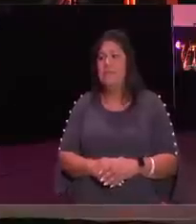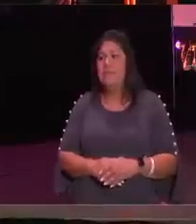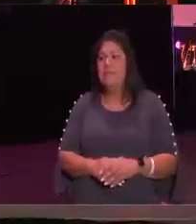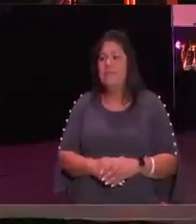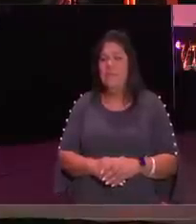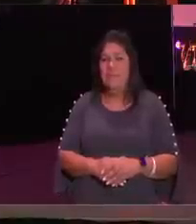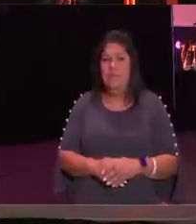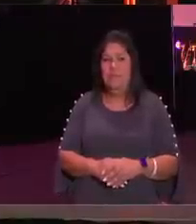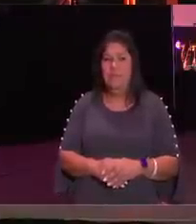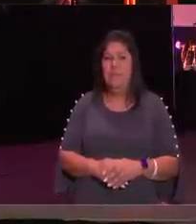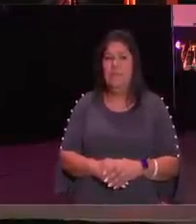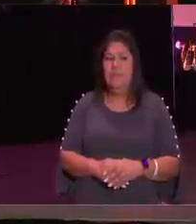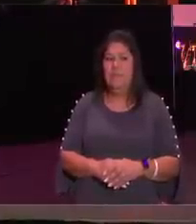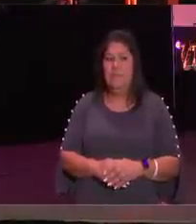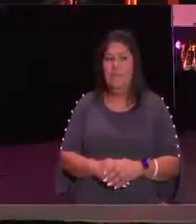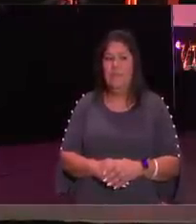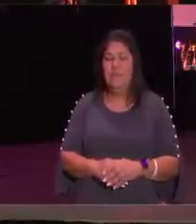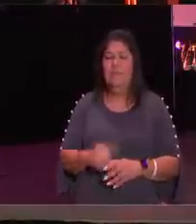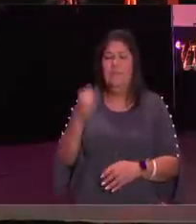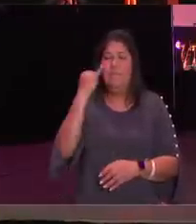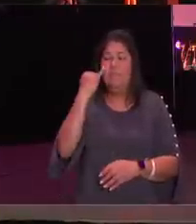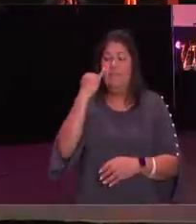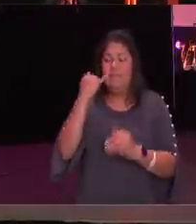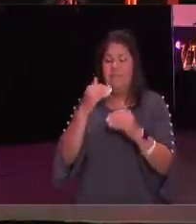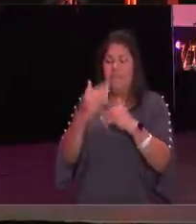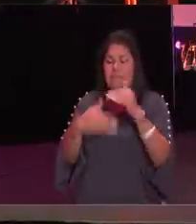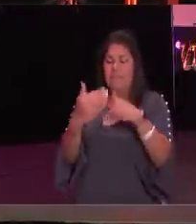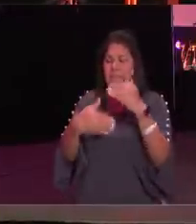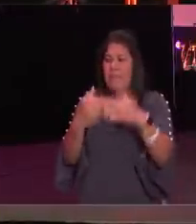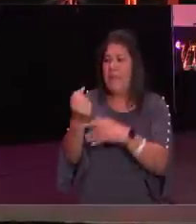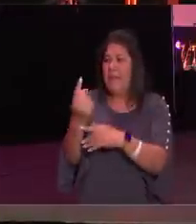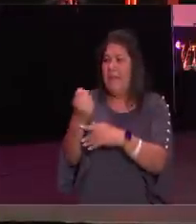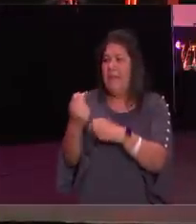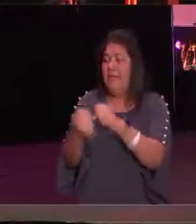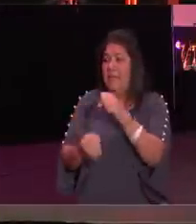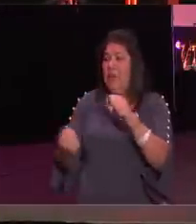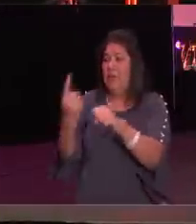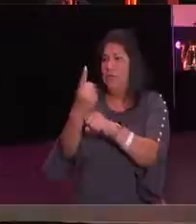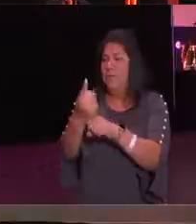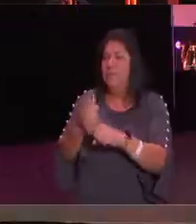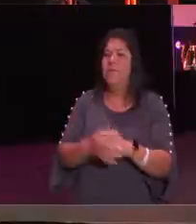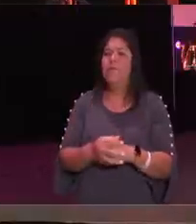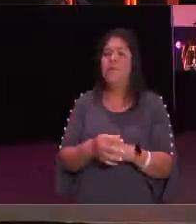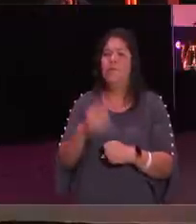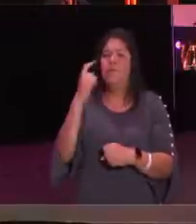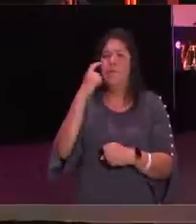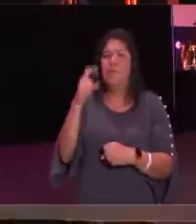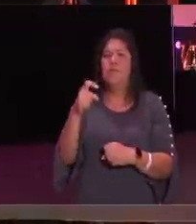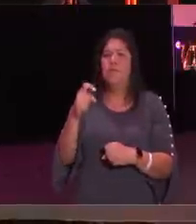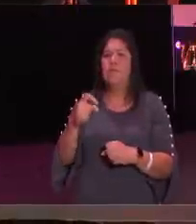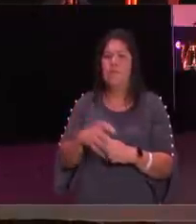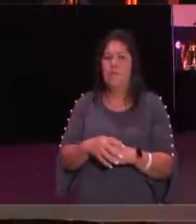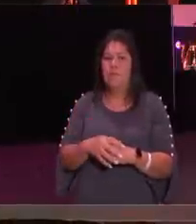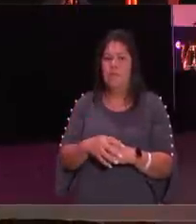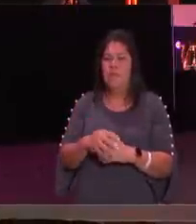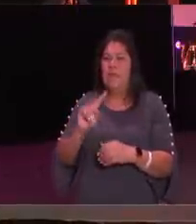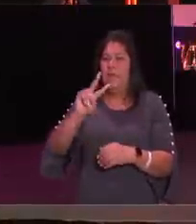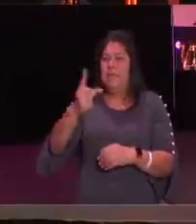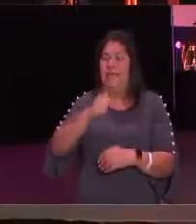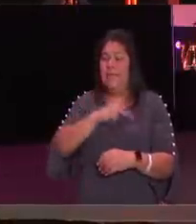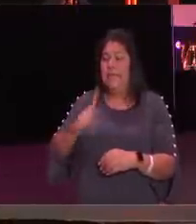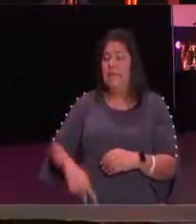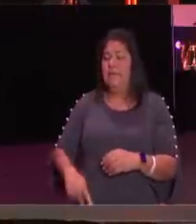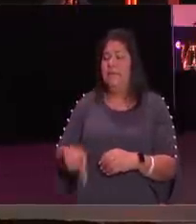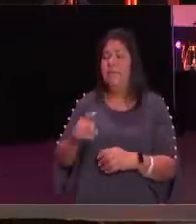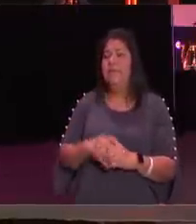And I finish. If you fast forward 11 years, you will find an incident in 2 Kings